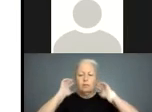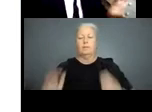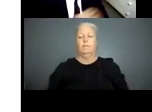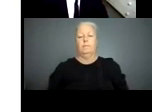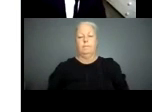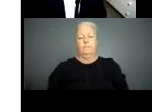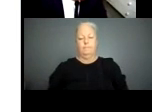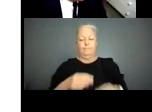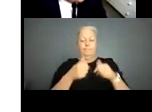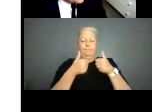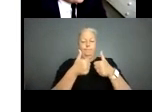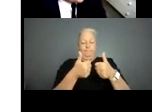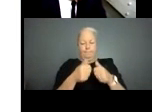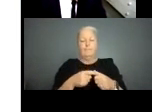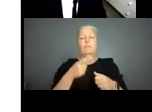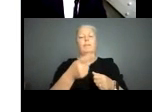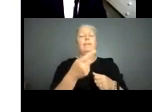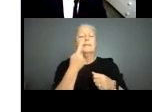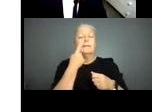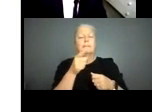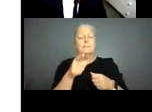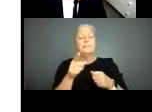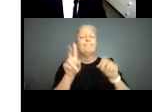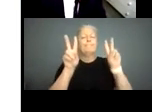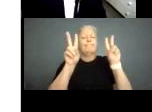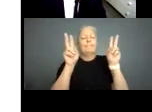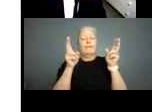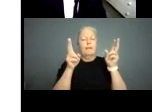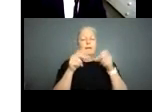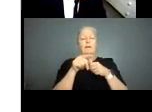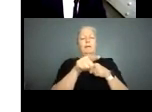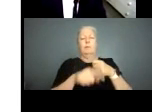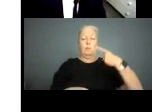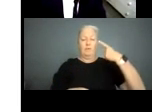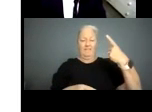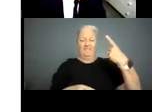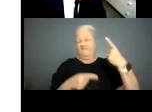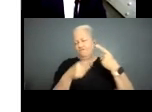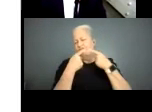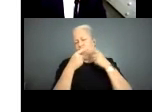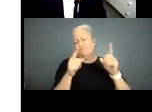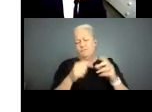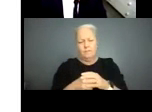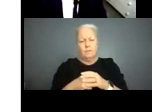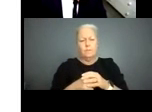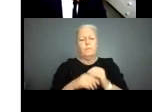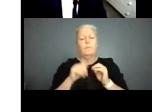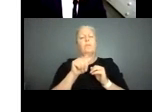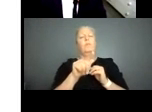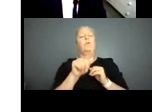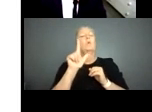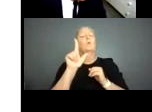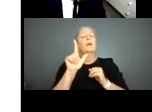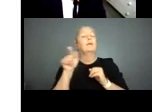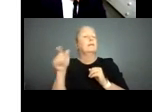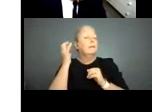leave these up so you can look at them while you're thinking and writing your comment in the chat. Statement 1 is Louisa uses a